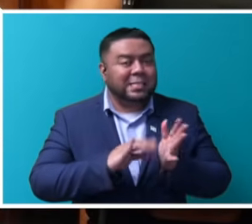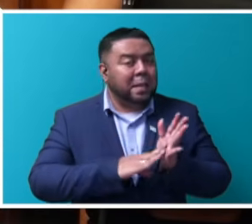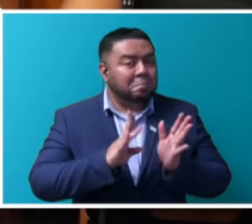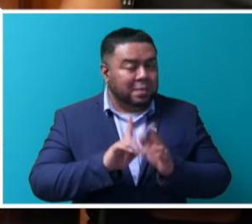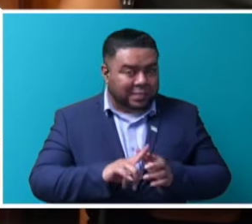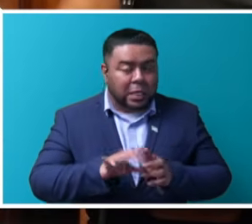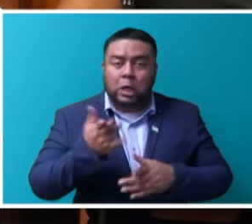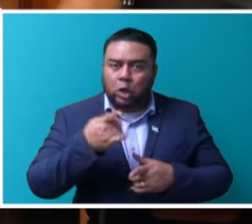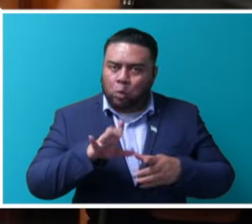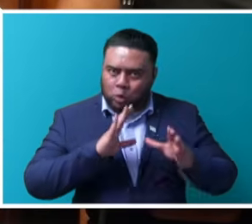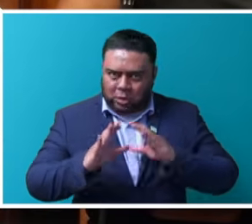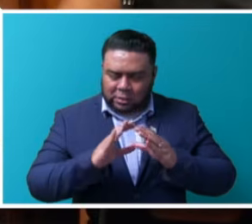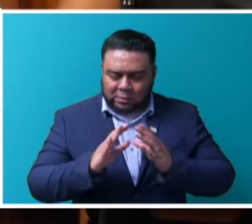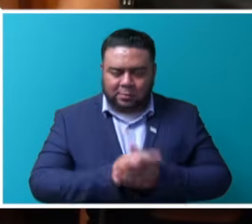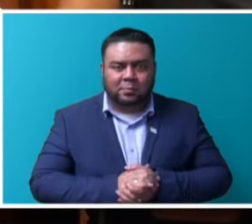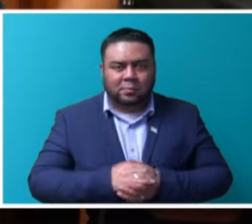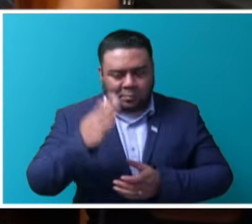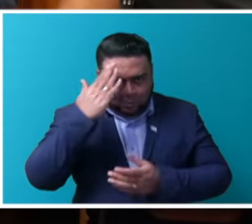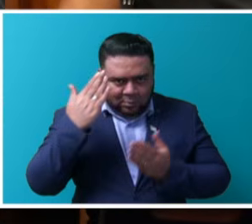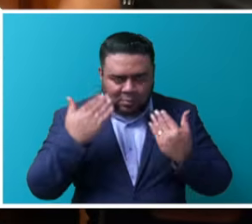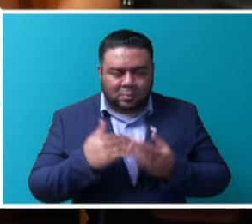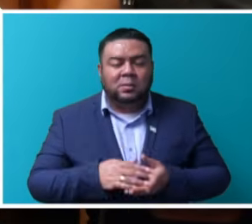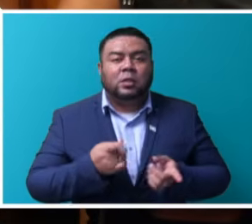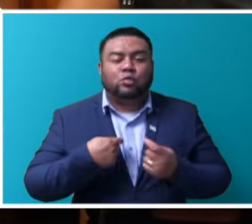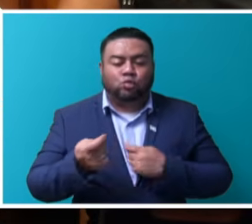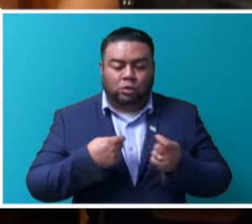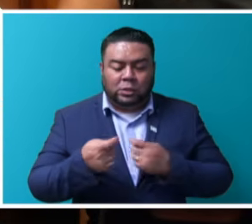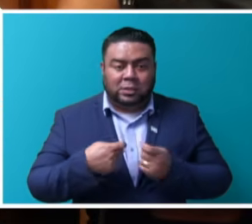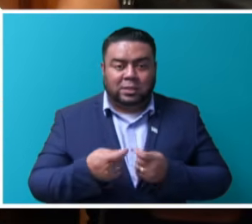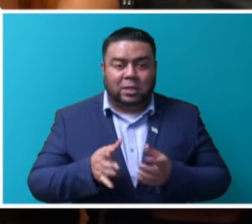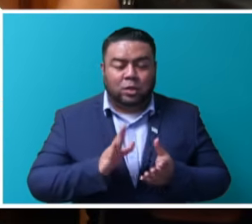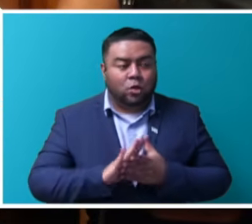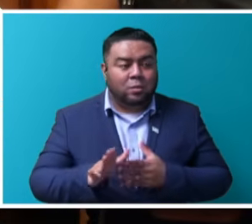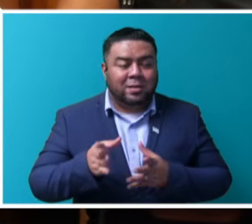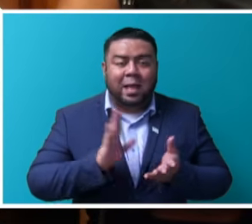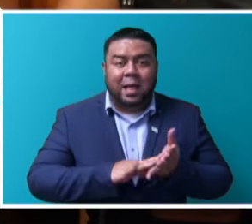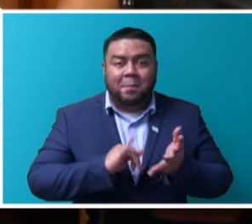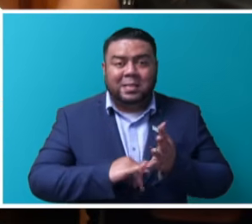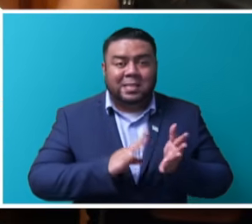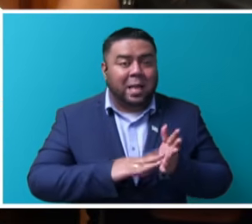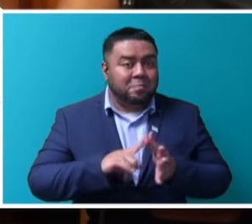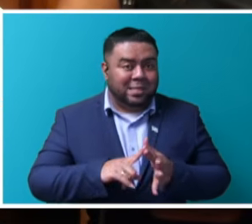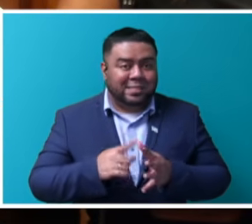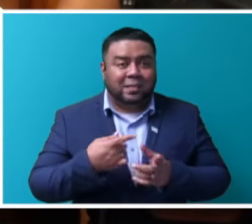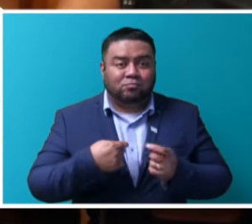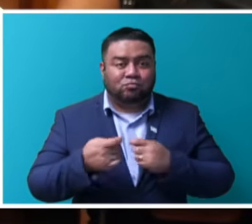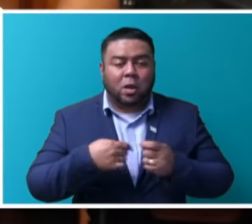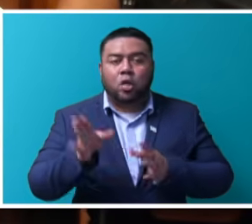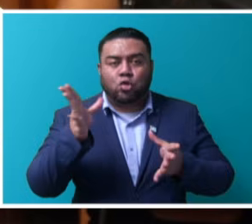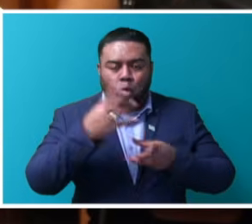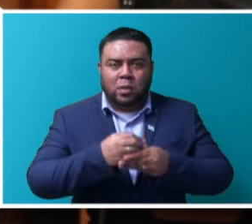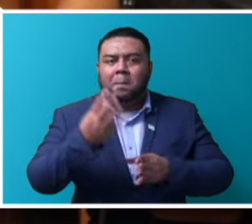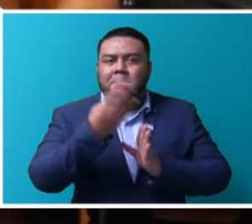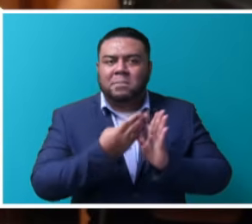communications. Mr. Speaker said the Ministry of Trade and Cooperatives, MSMEs and Communications has provided a total budget of $85